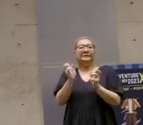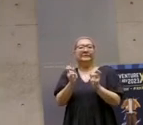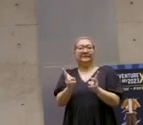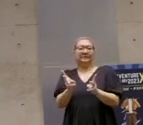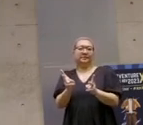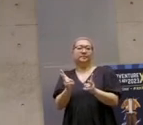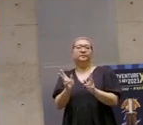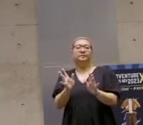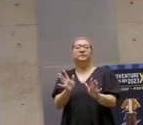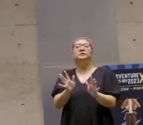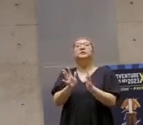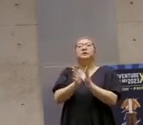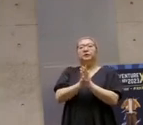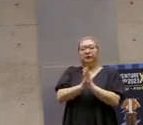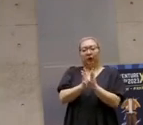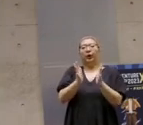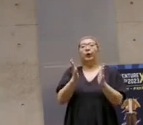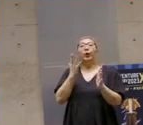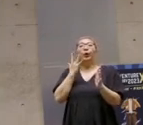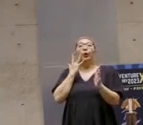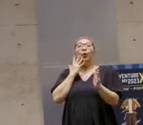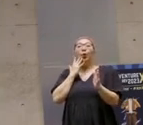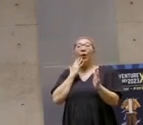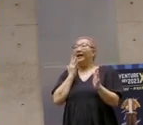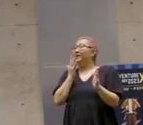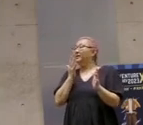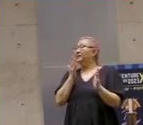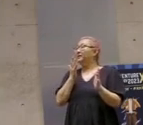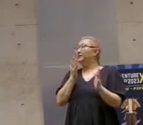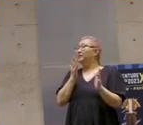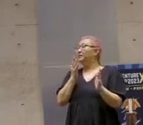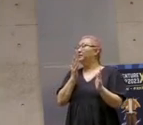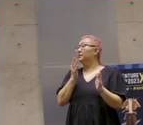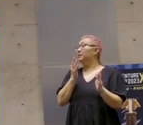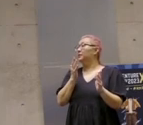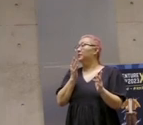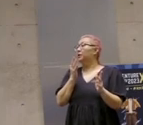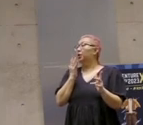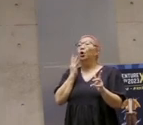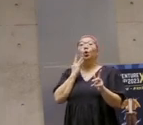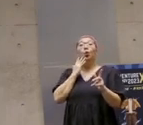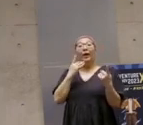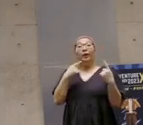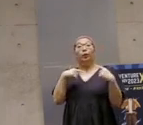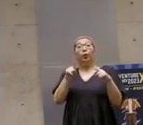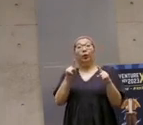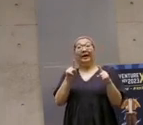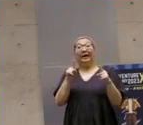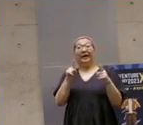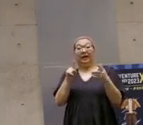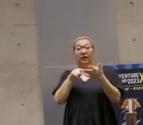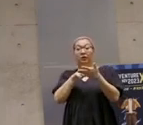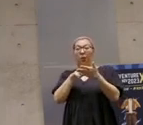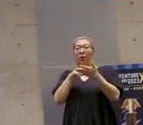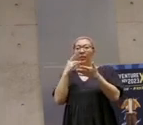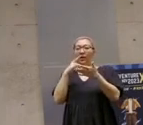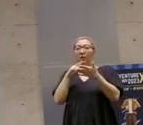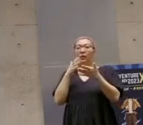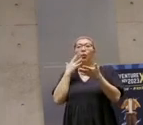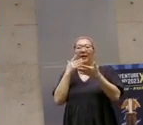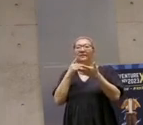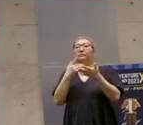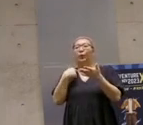think that you're stuck. It just gives you a gentle flash. This has come straight from casual games. In fact, I was